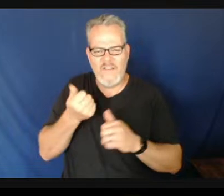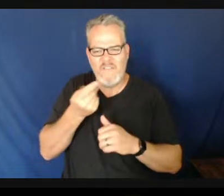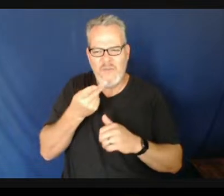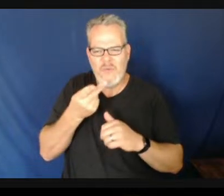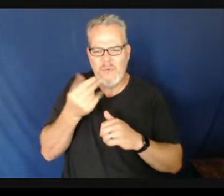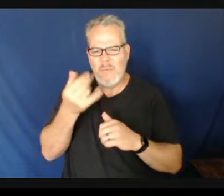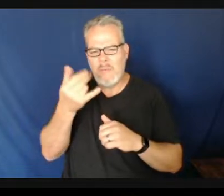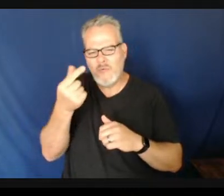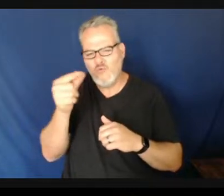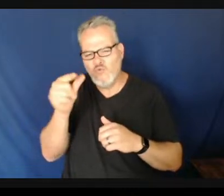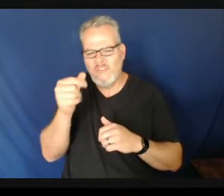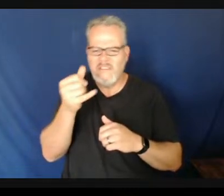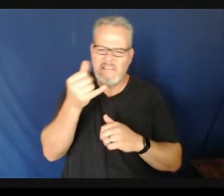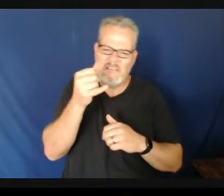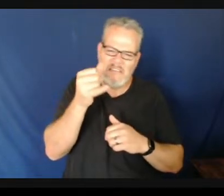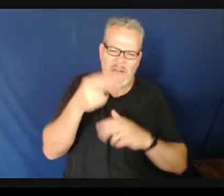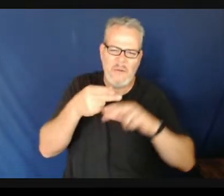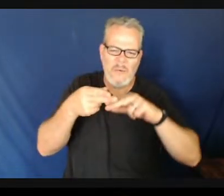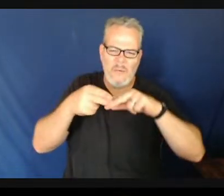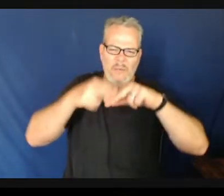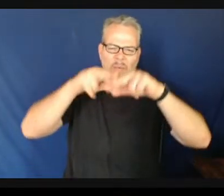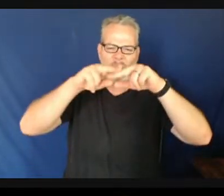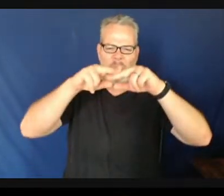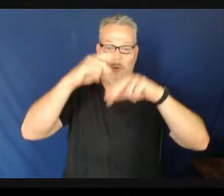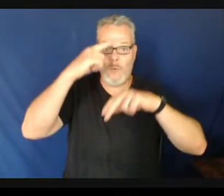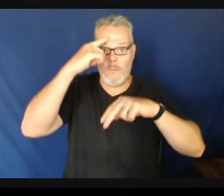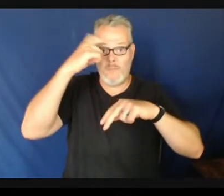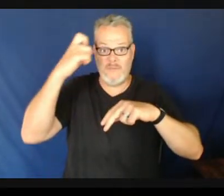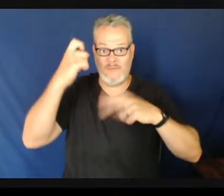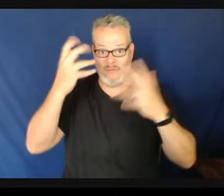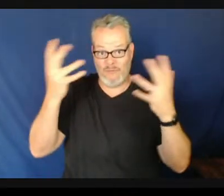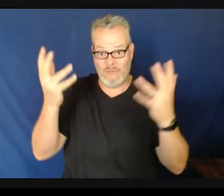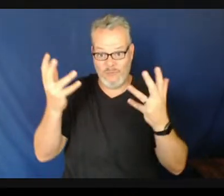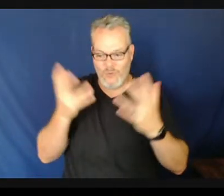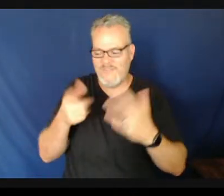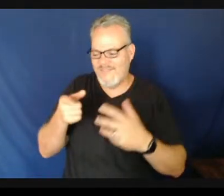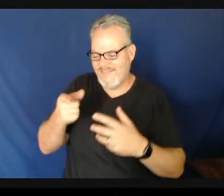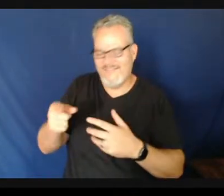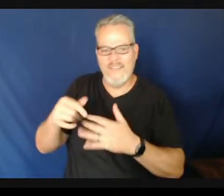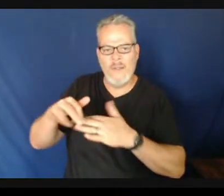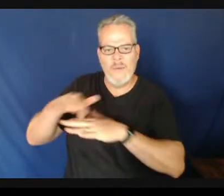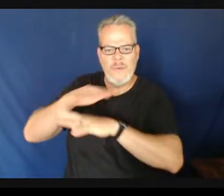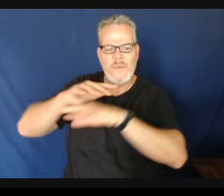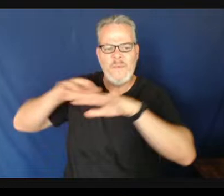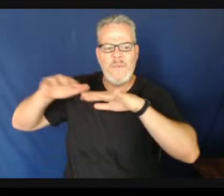here. Likely from just this ongoing degassing between the episodes.